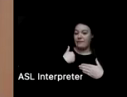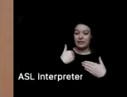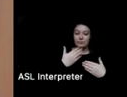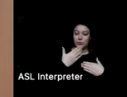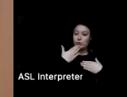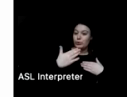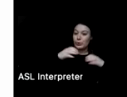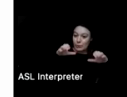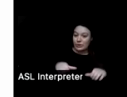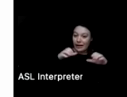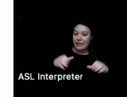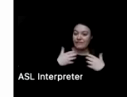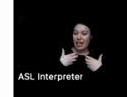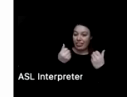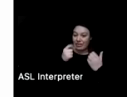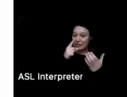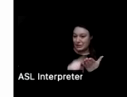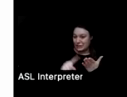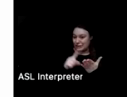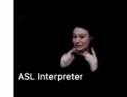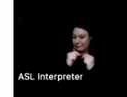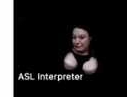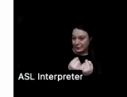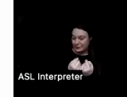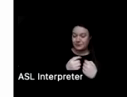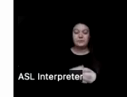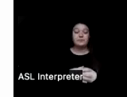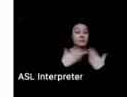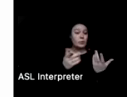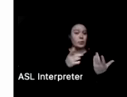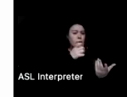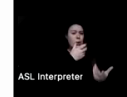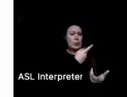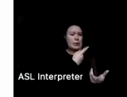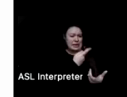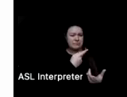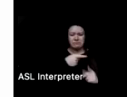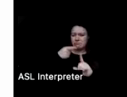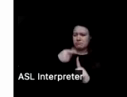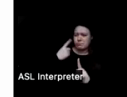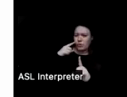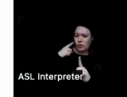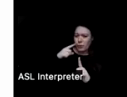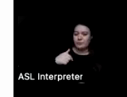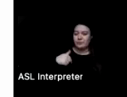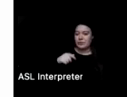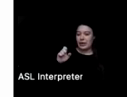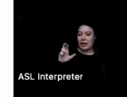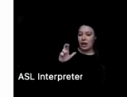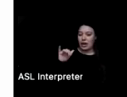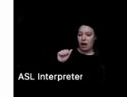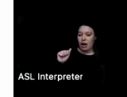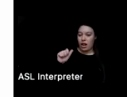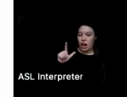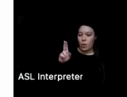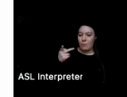teams. So who are we and why are we talking about this? My name is Erica Lubin. I'm the Associate Director